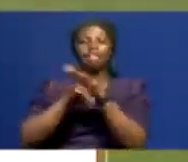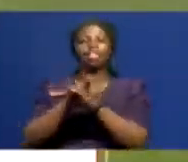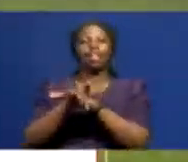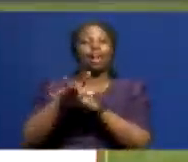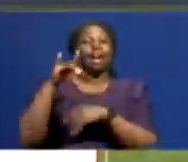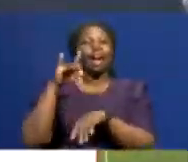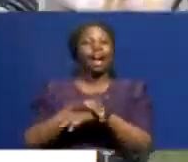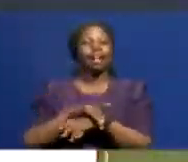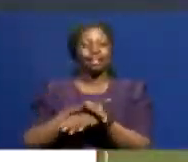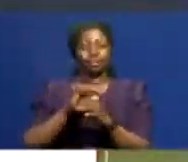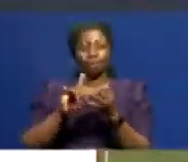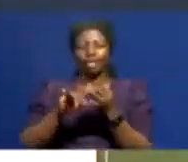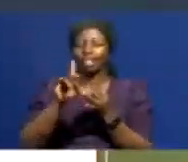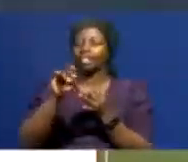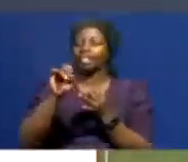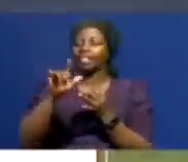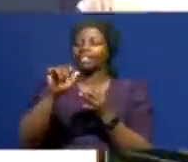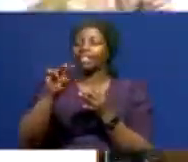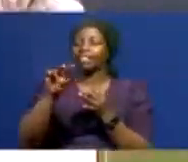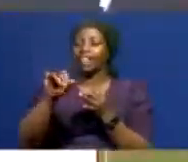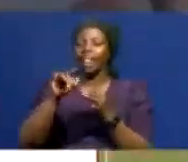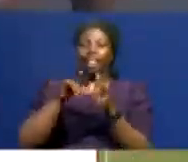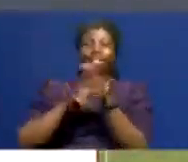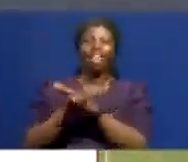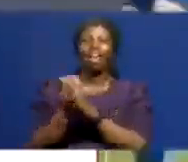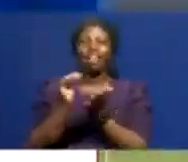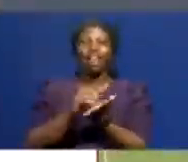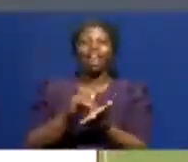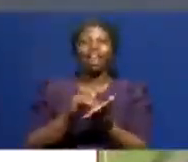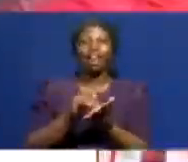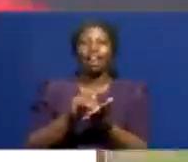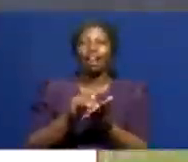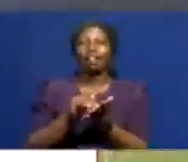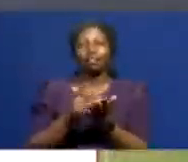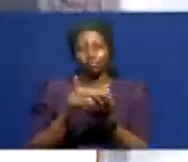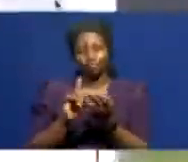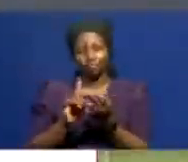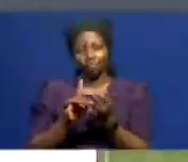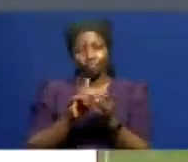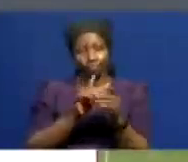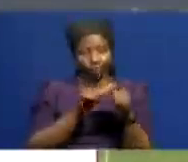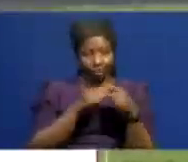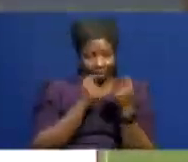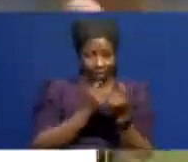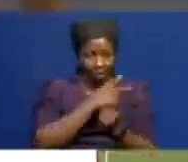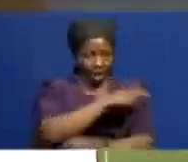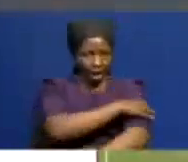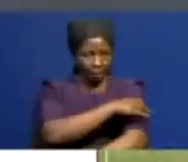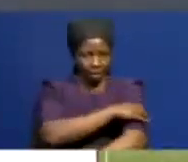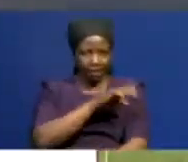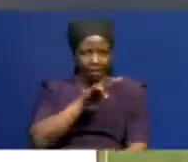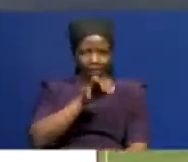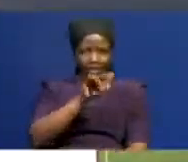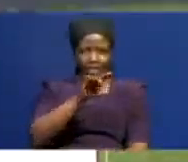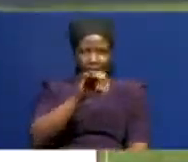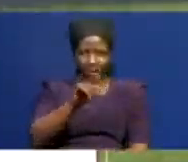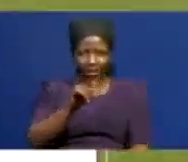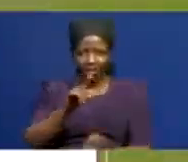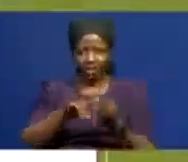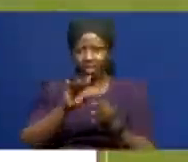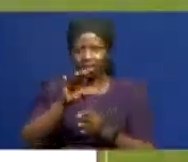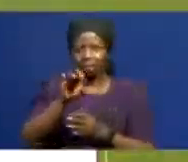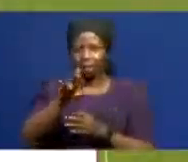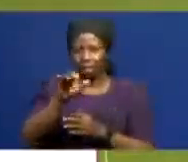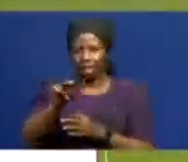try, with Kevin Wekesa adding another to extend the lead. Team captain Vincent Onyala and Brian Mutugi also dotted